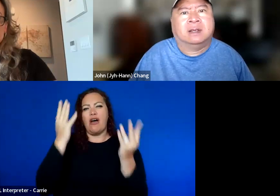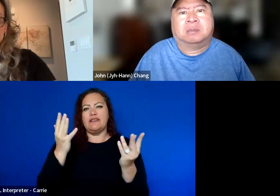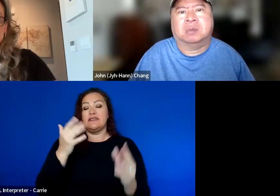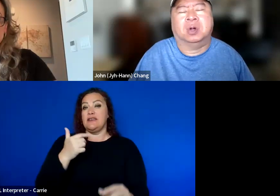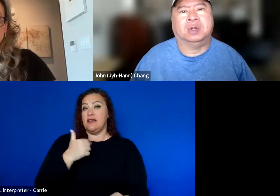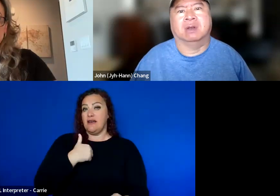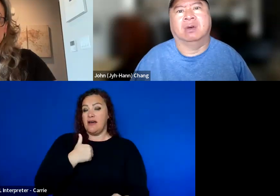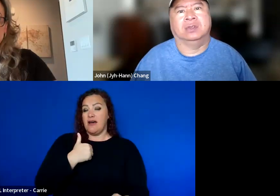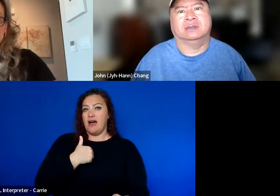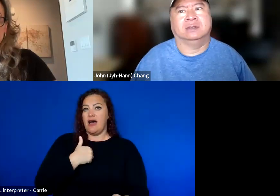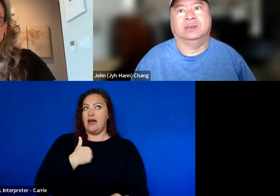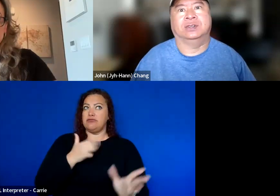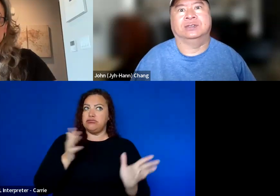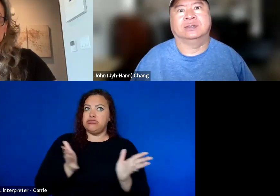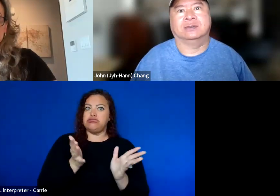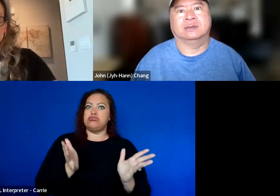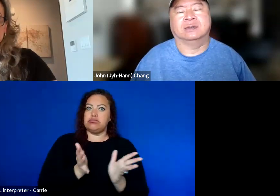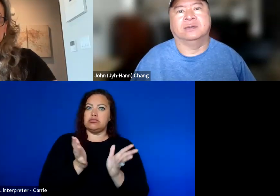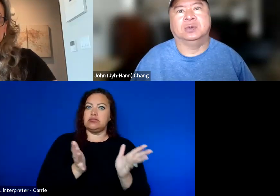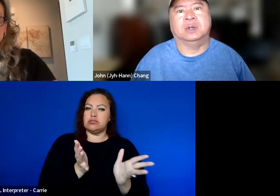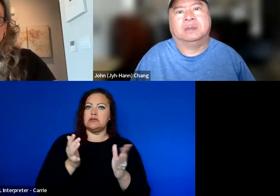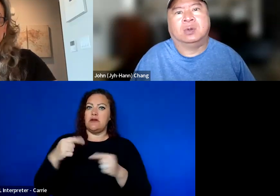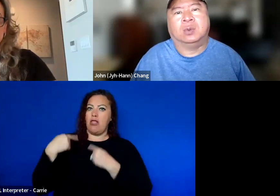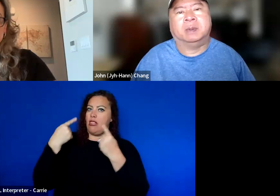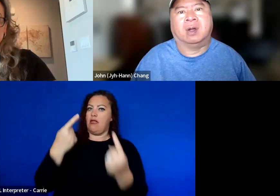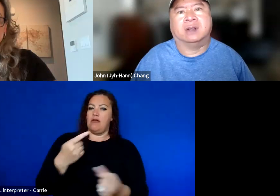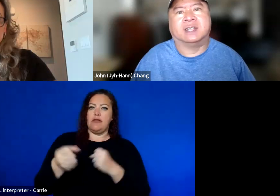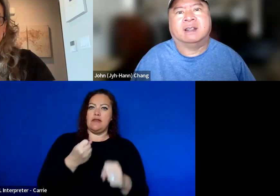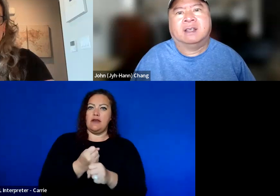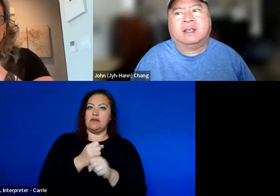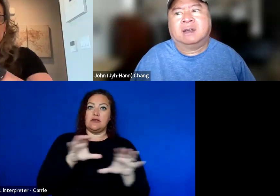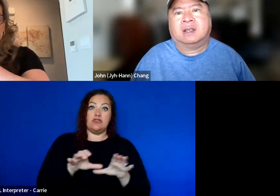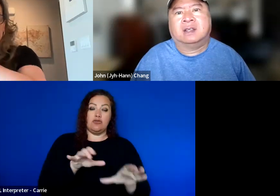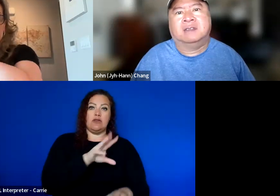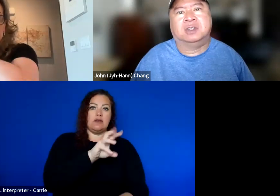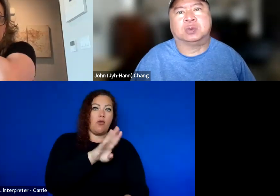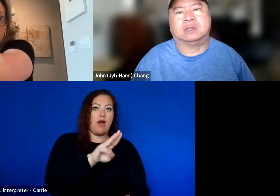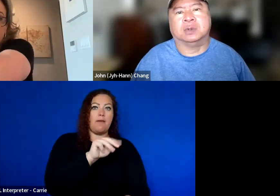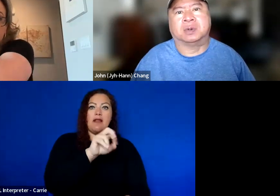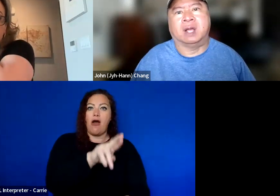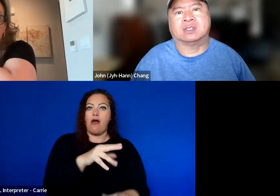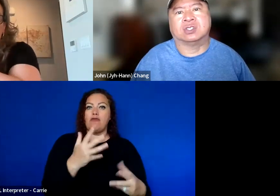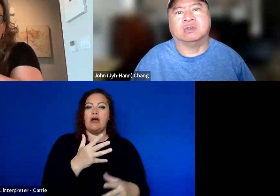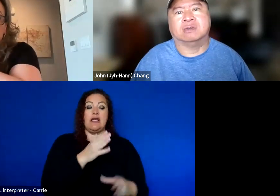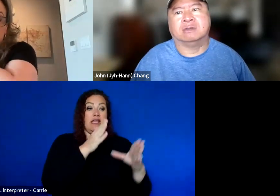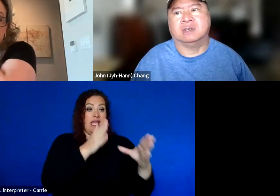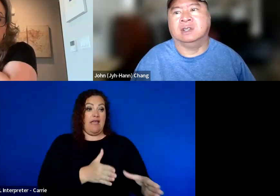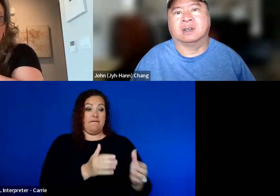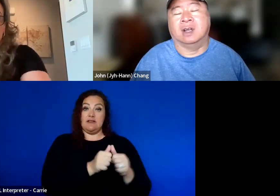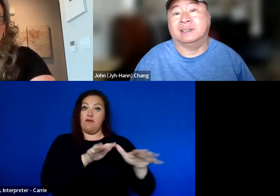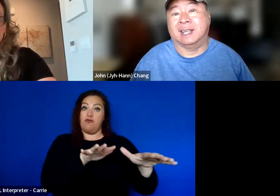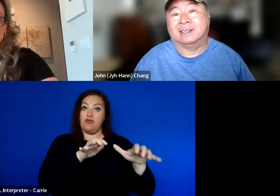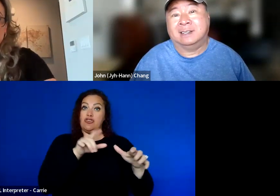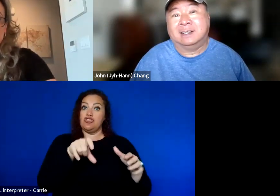been promoting all these years of doing a webinar is that individuals with paralysis should